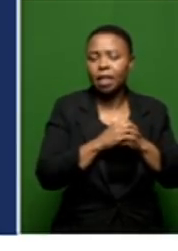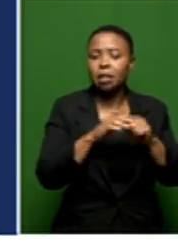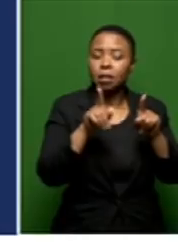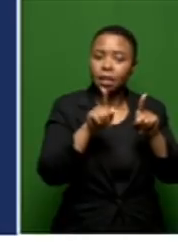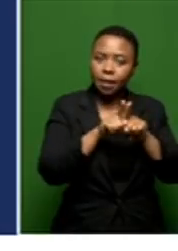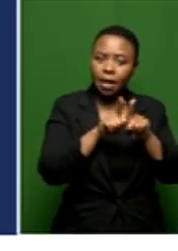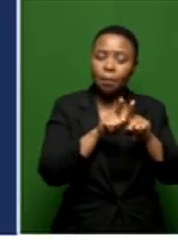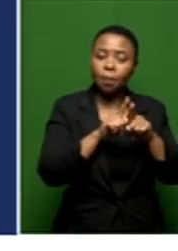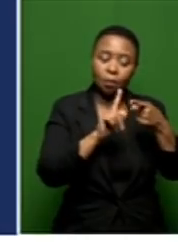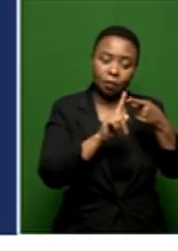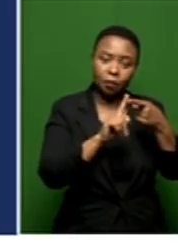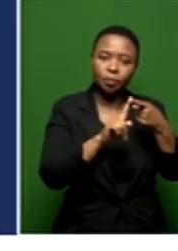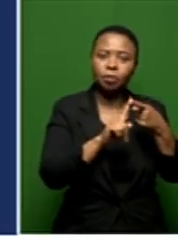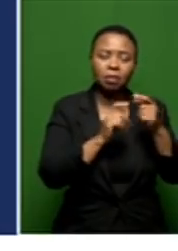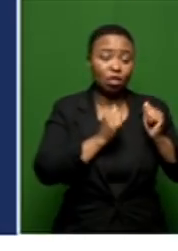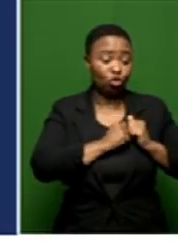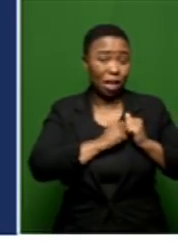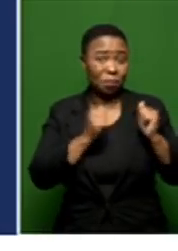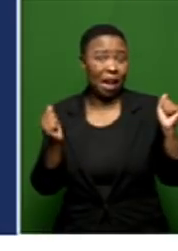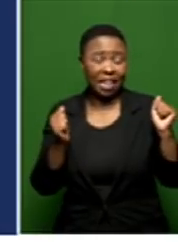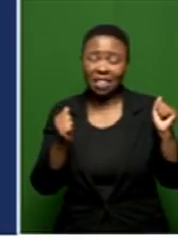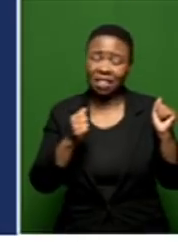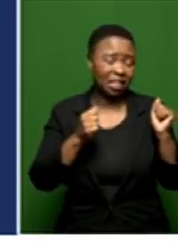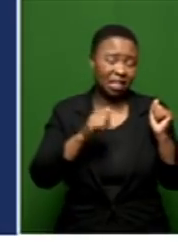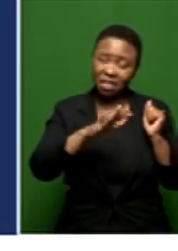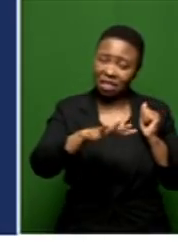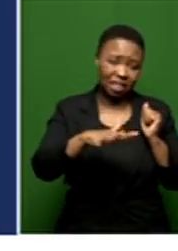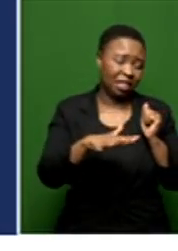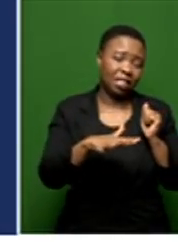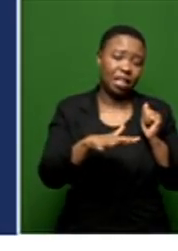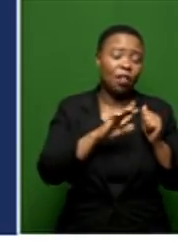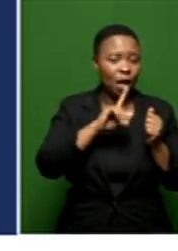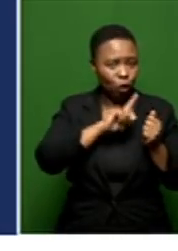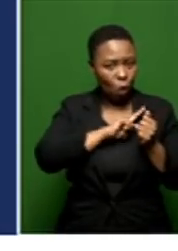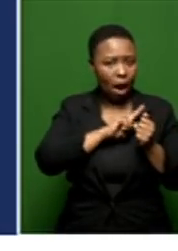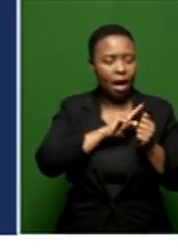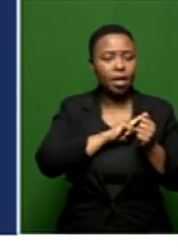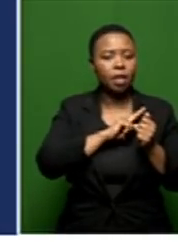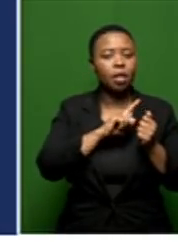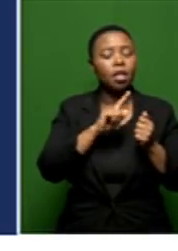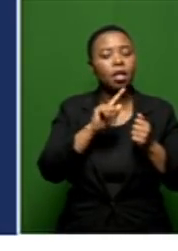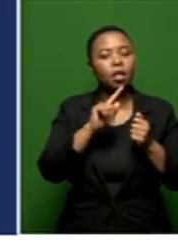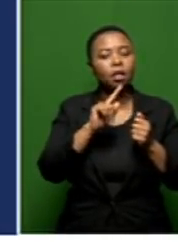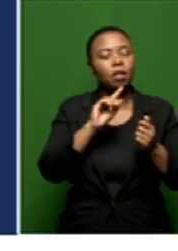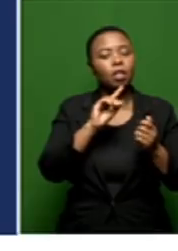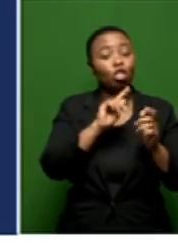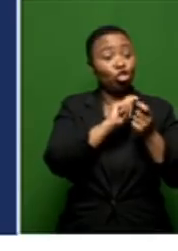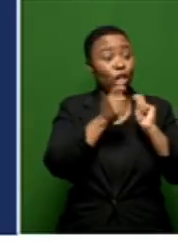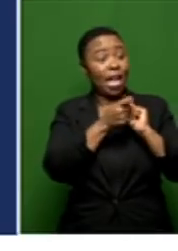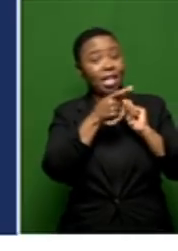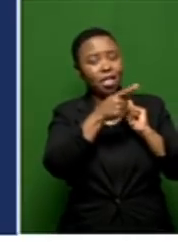of transparency. And that is why I say that Change put something first. I'm not sure it's the